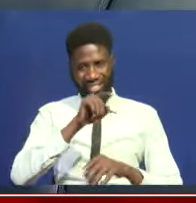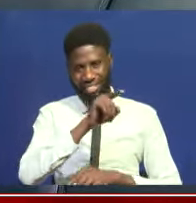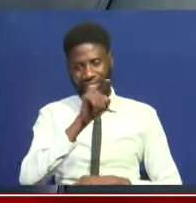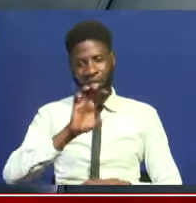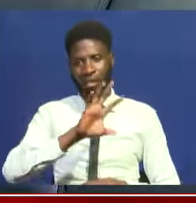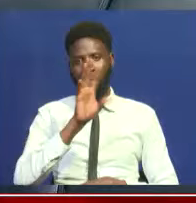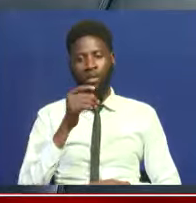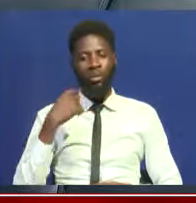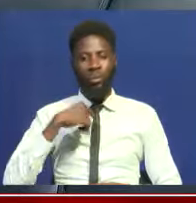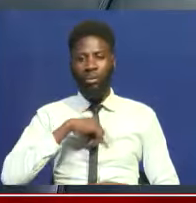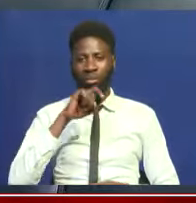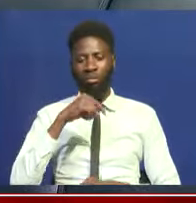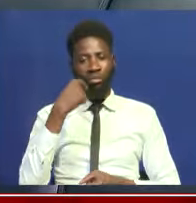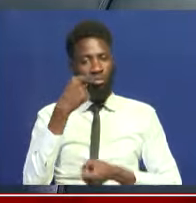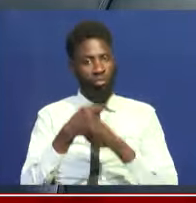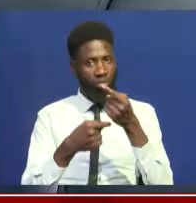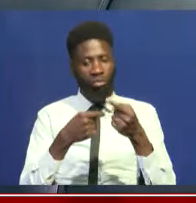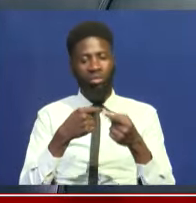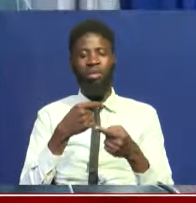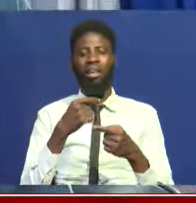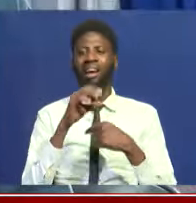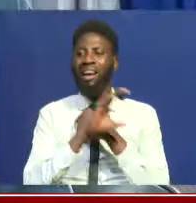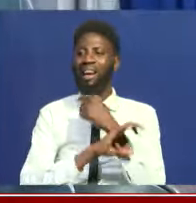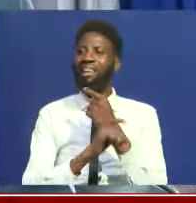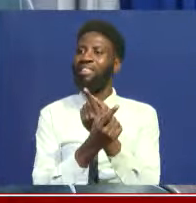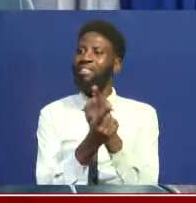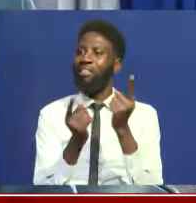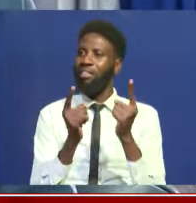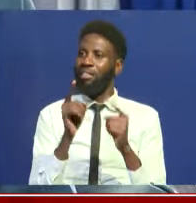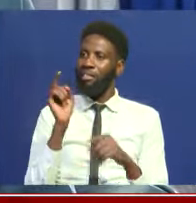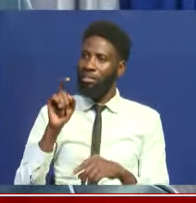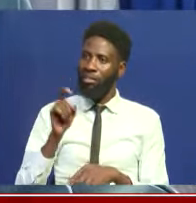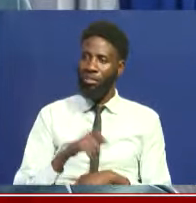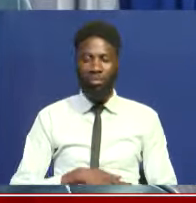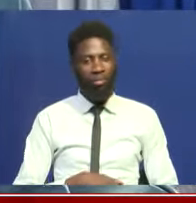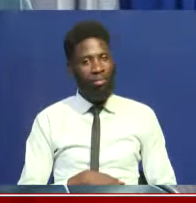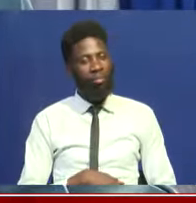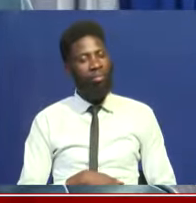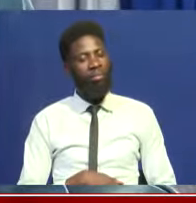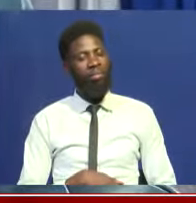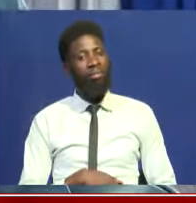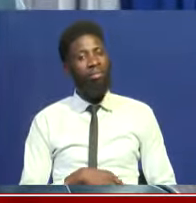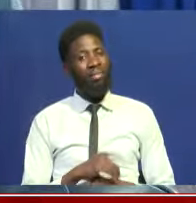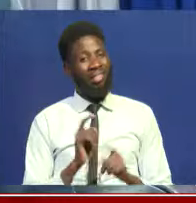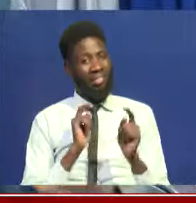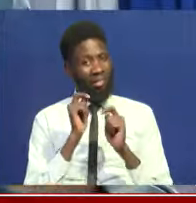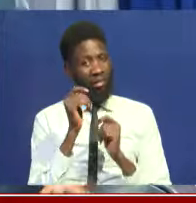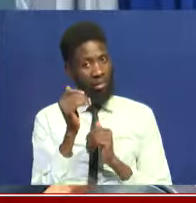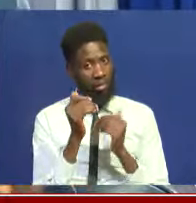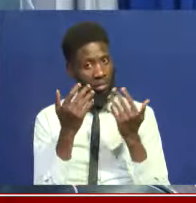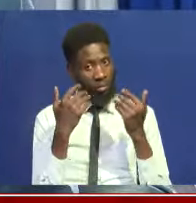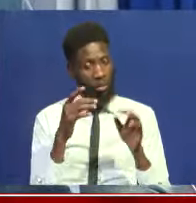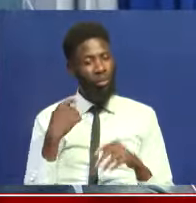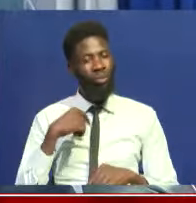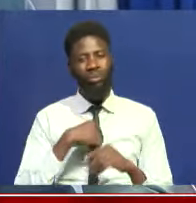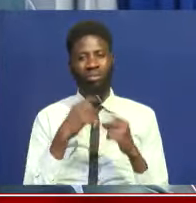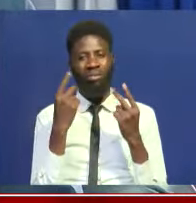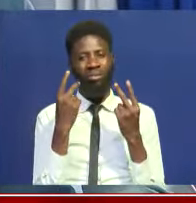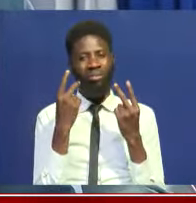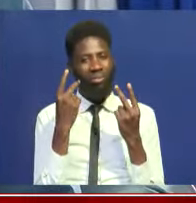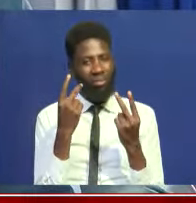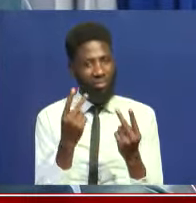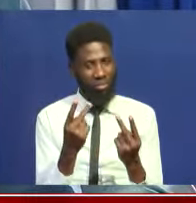needs across the countries. As we come to a close of this conversation, of course, we have seen the need that there